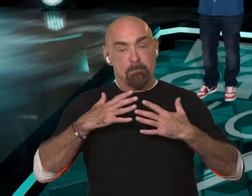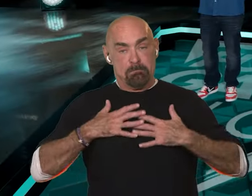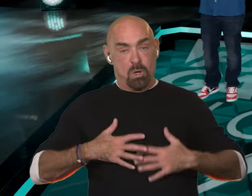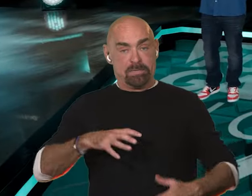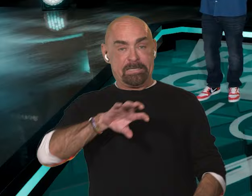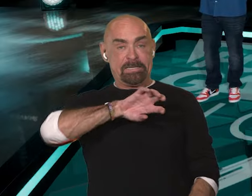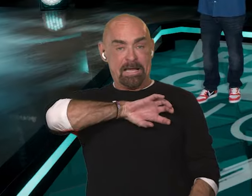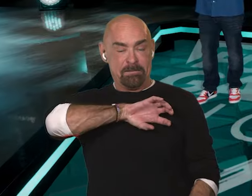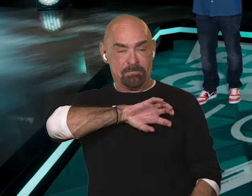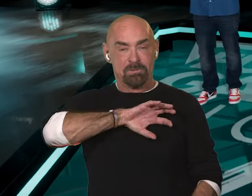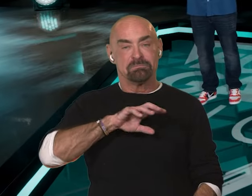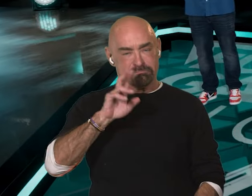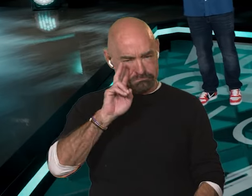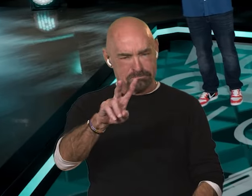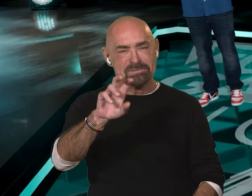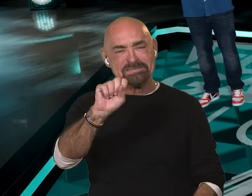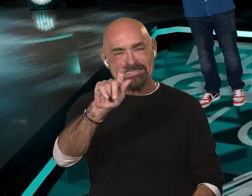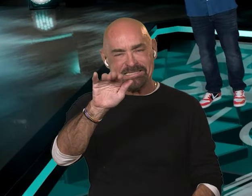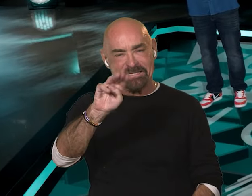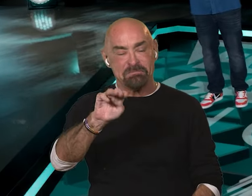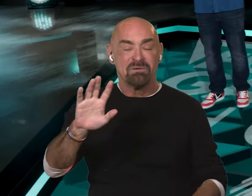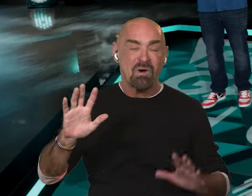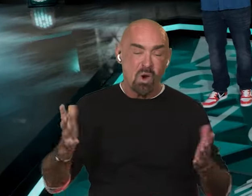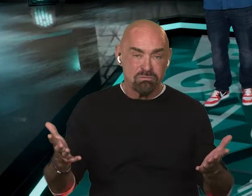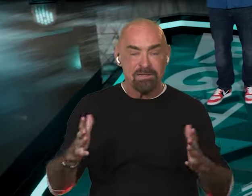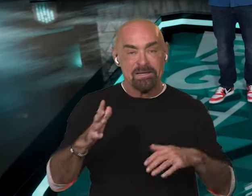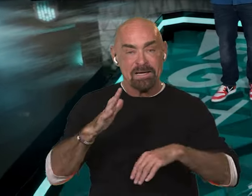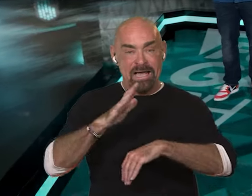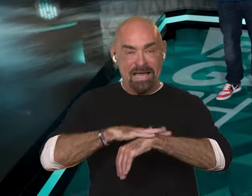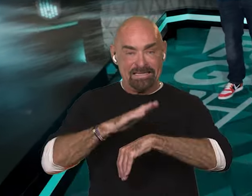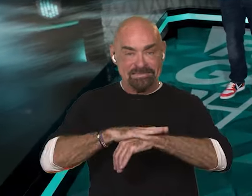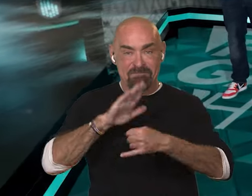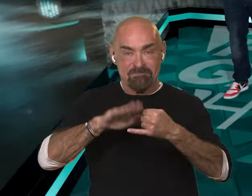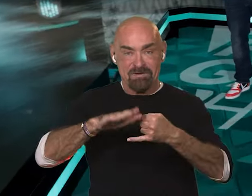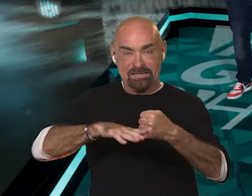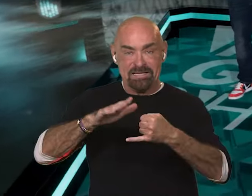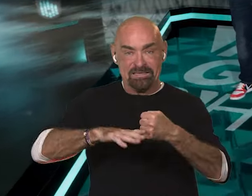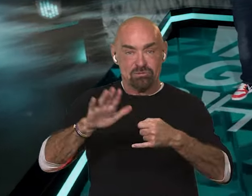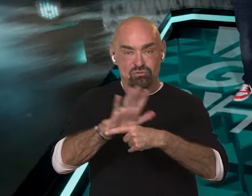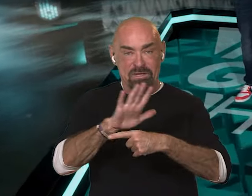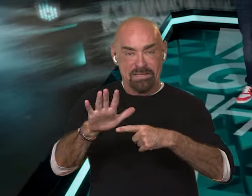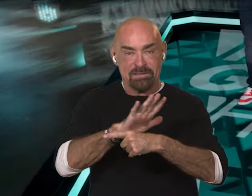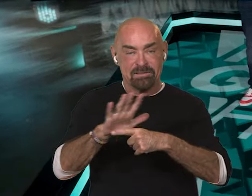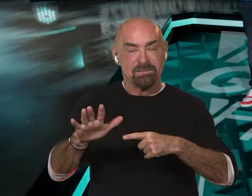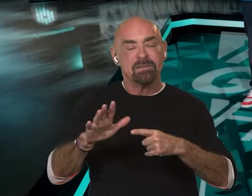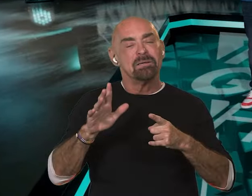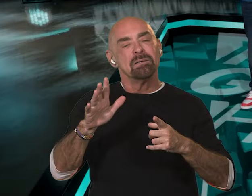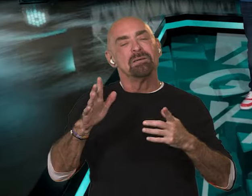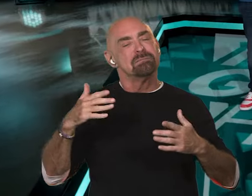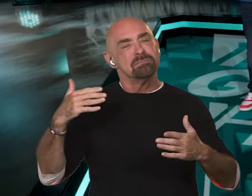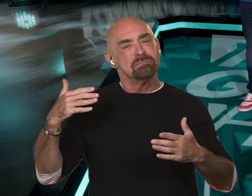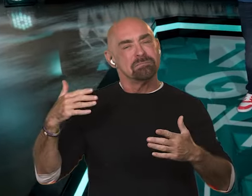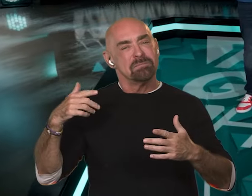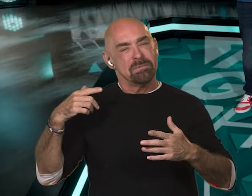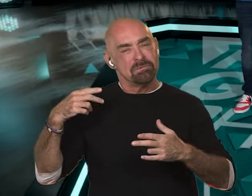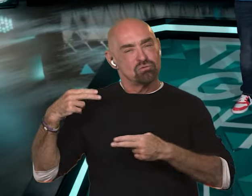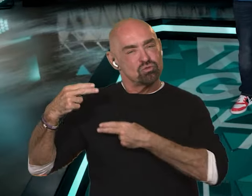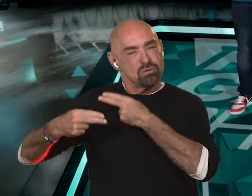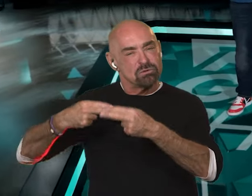Body Cam is out now on Steam, so go check it out. All right, it's time for our final trailer. And with keeping with